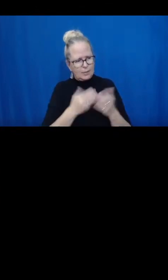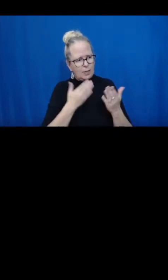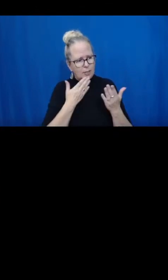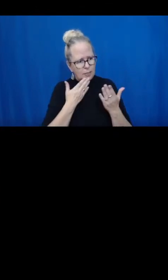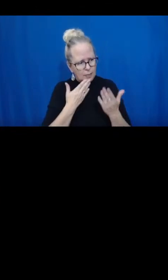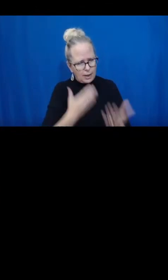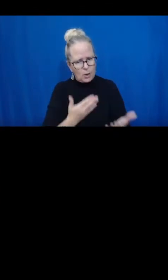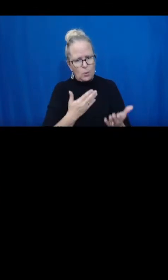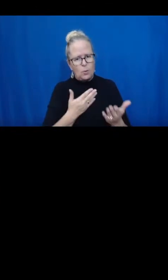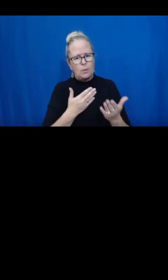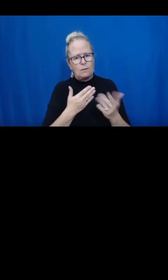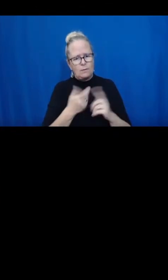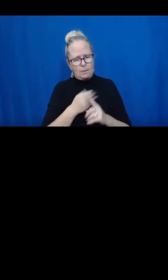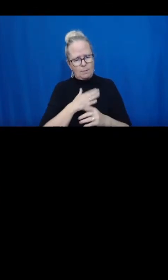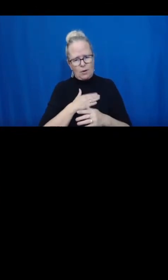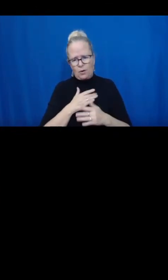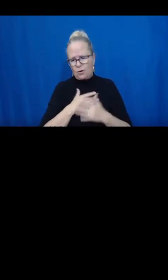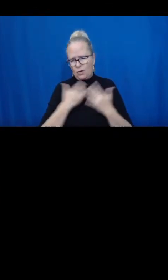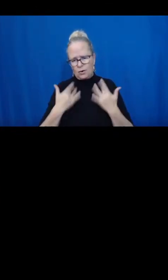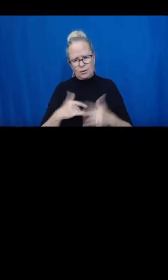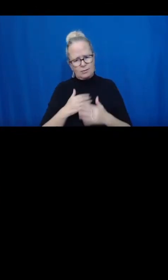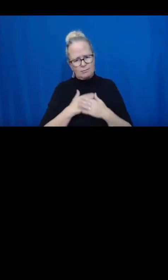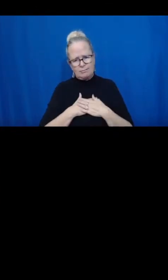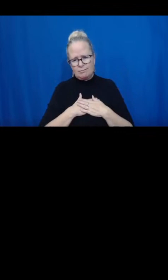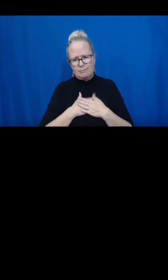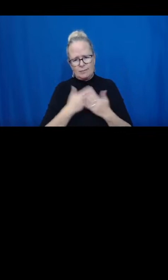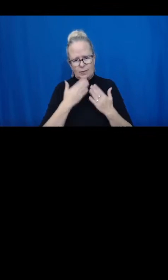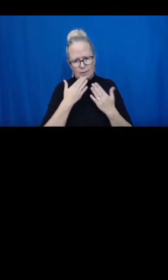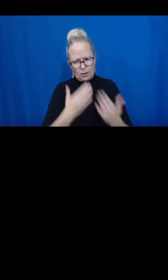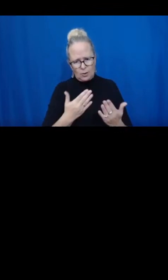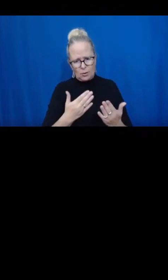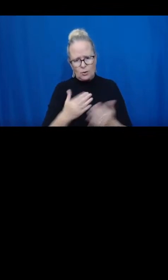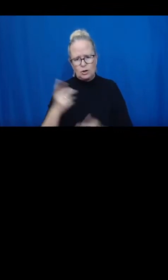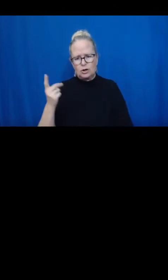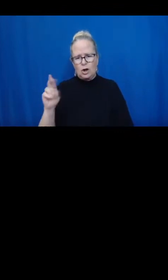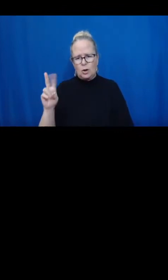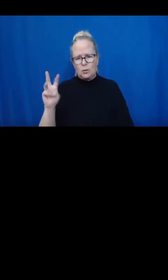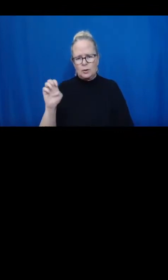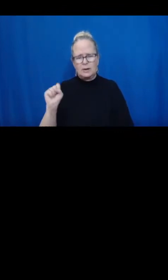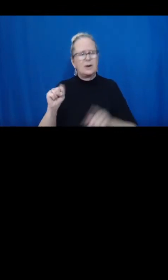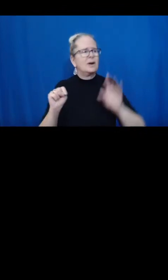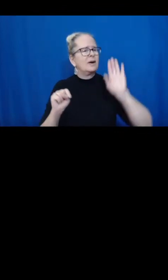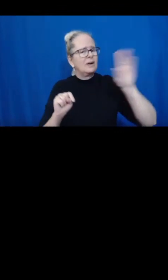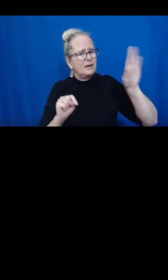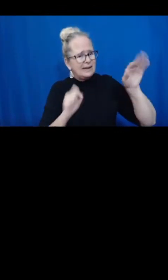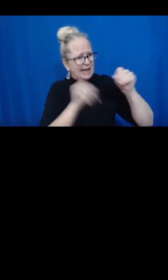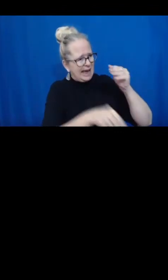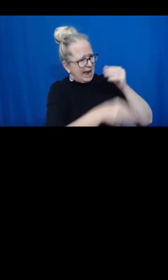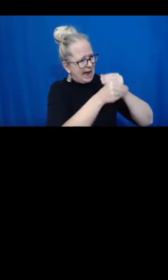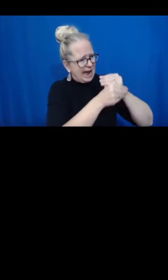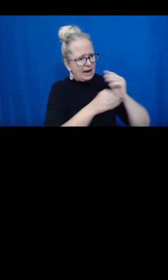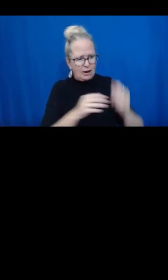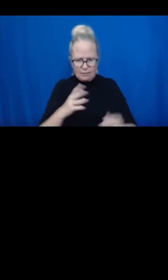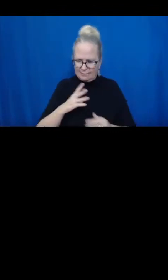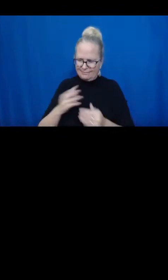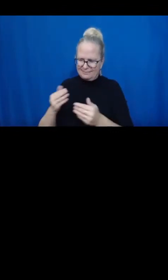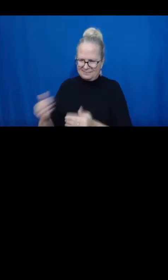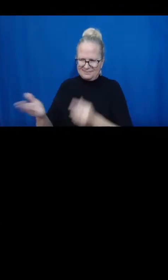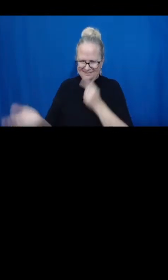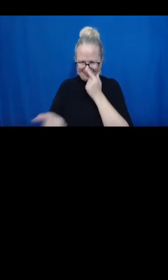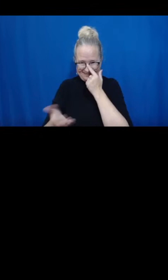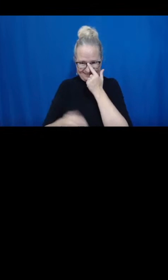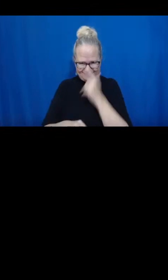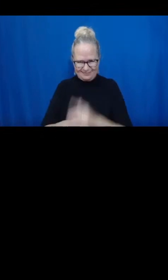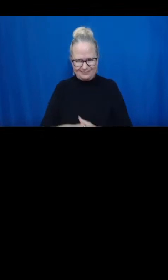you just said, I'm saying science will drive this. It's the policy that needs to be driven by the science. The science